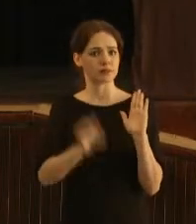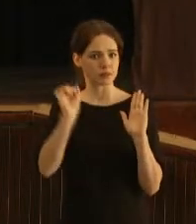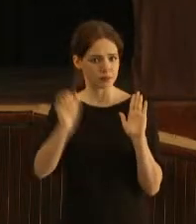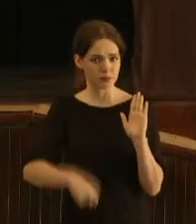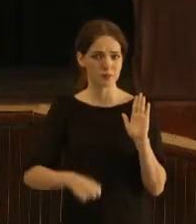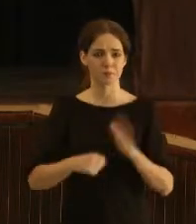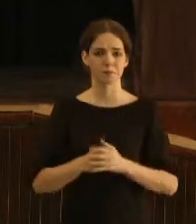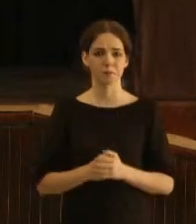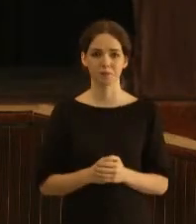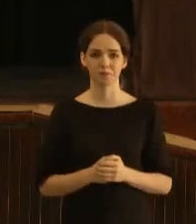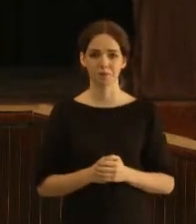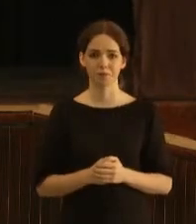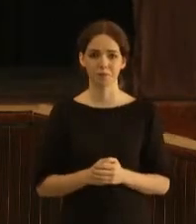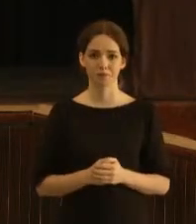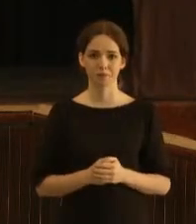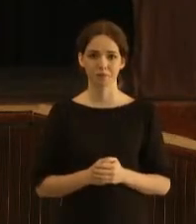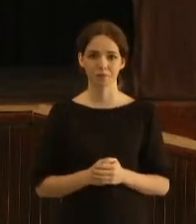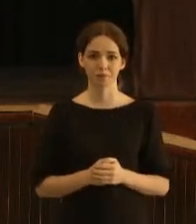ndiyavumelana naye.